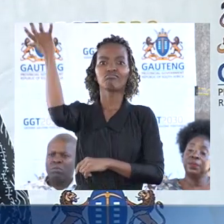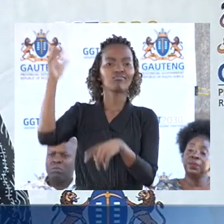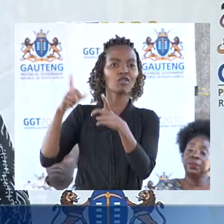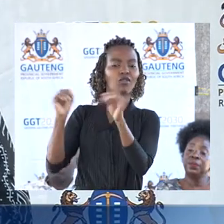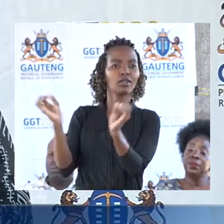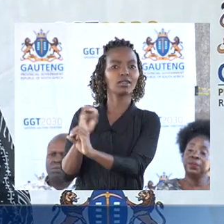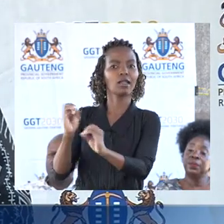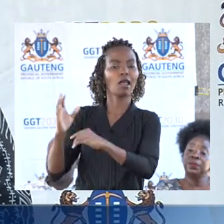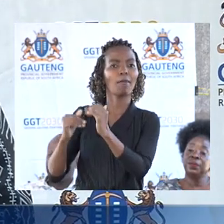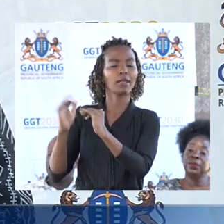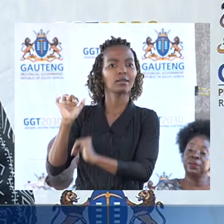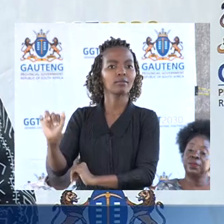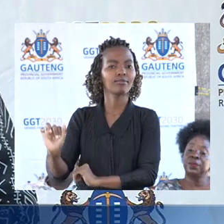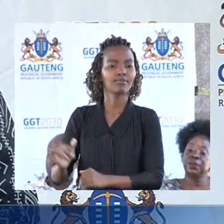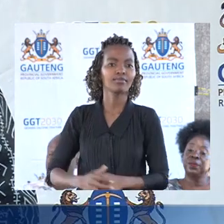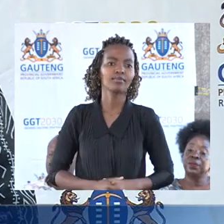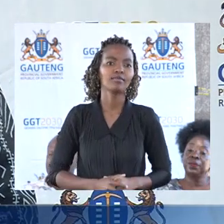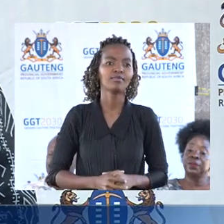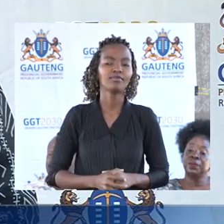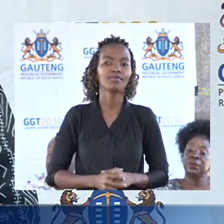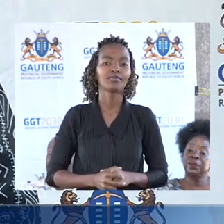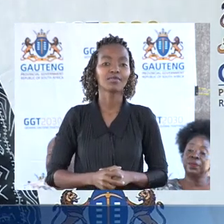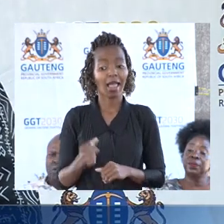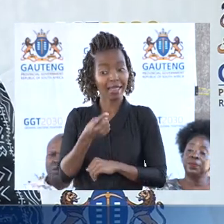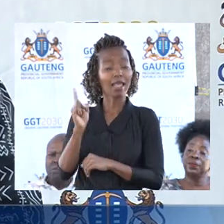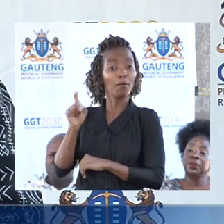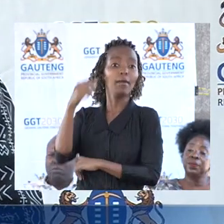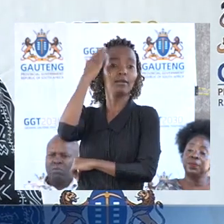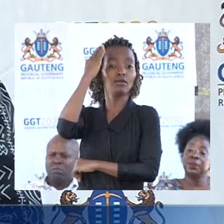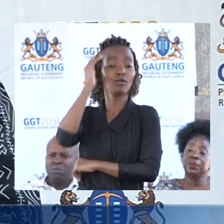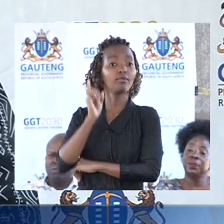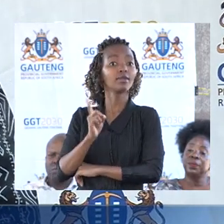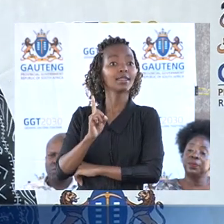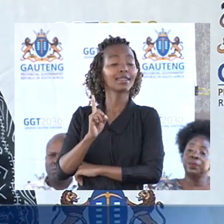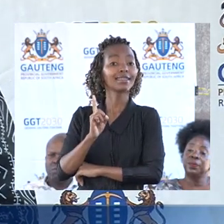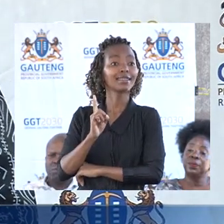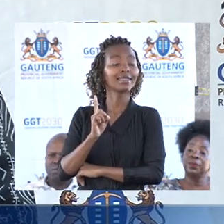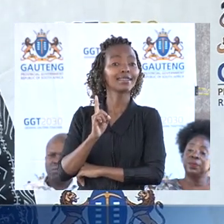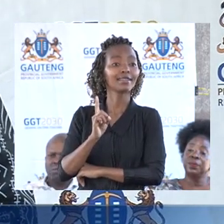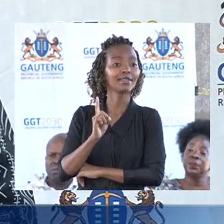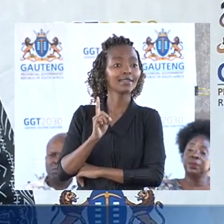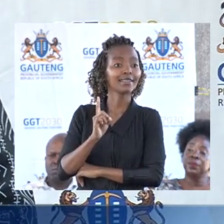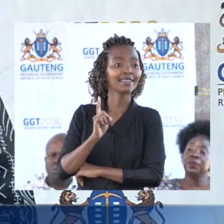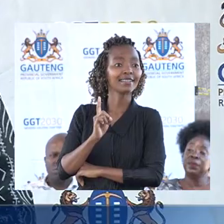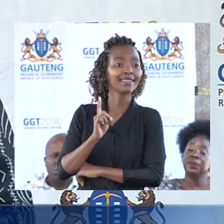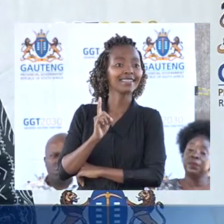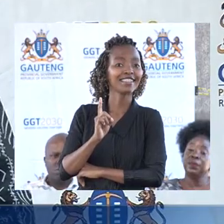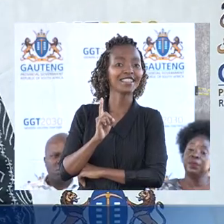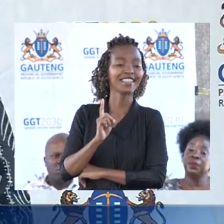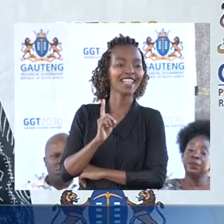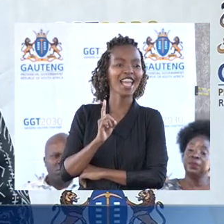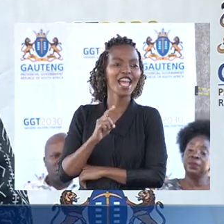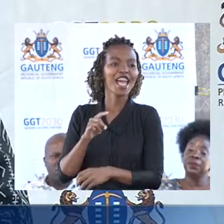concluded the task that they've given them. They must know mokete wa magotlo o